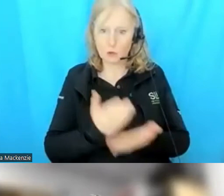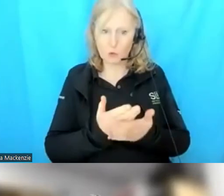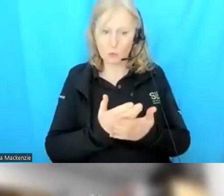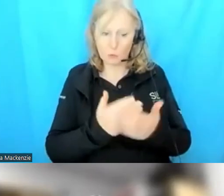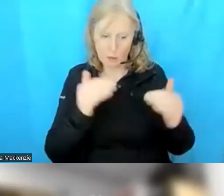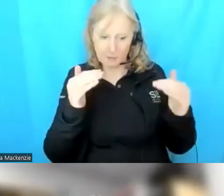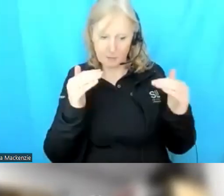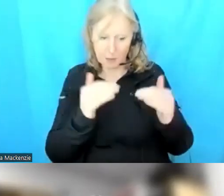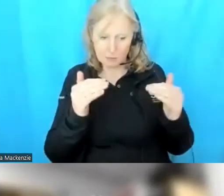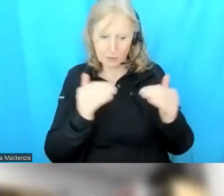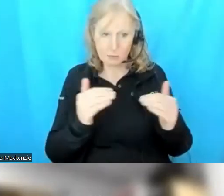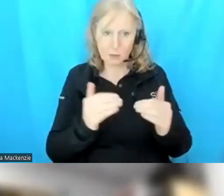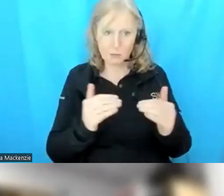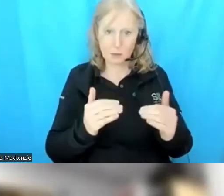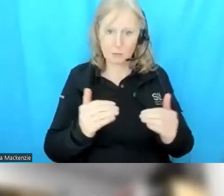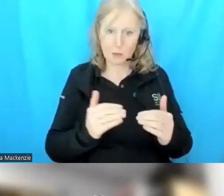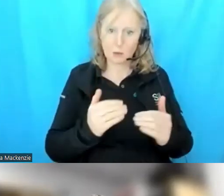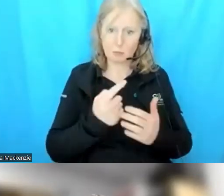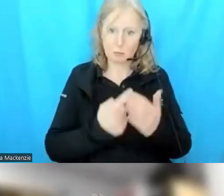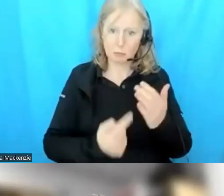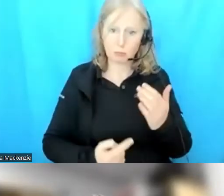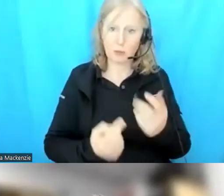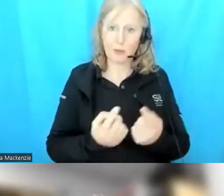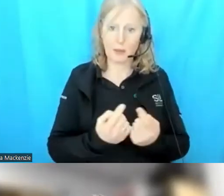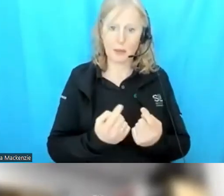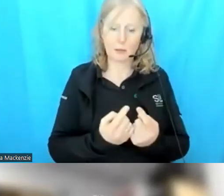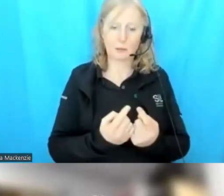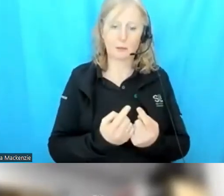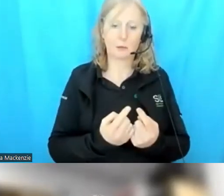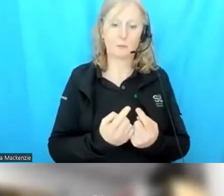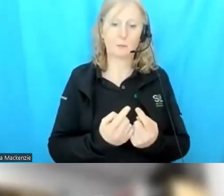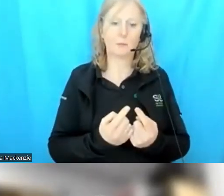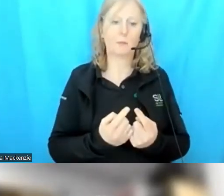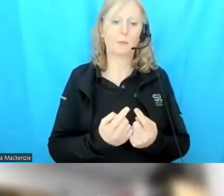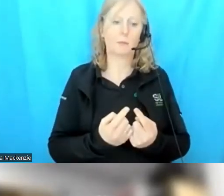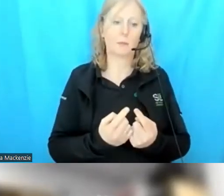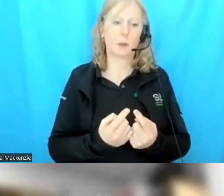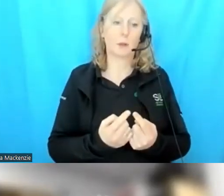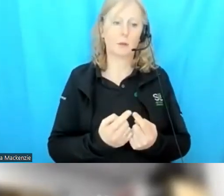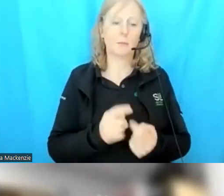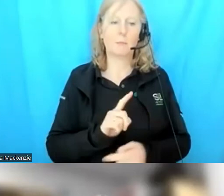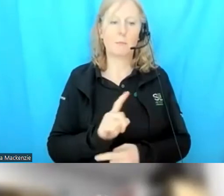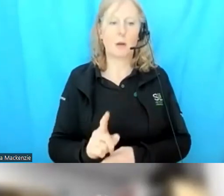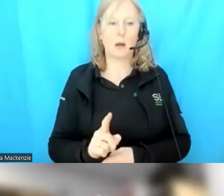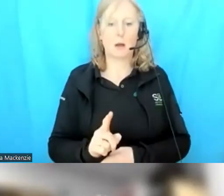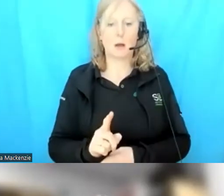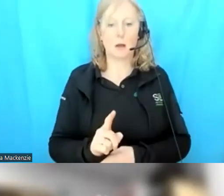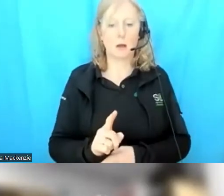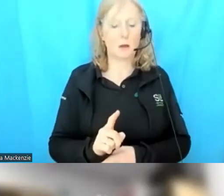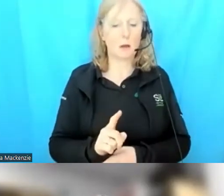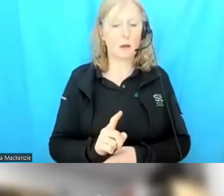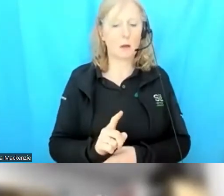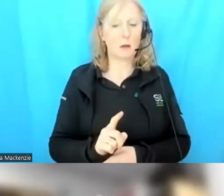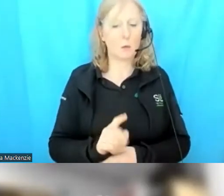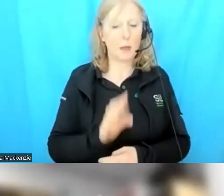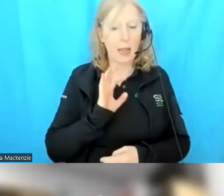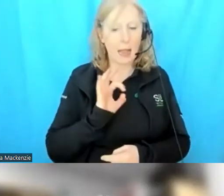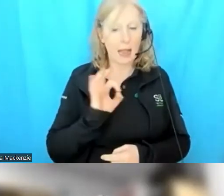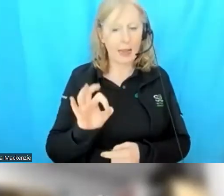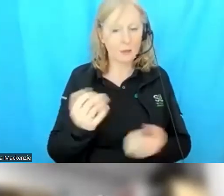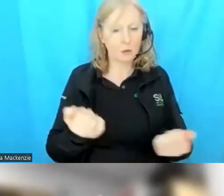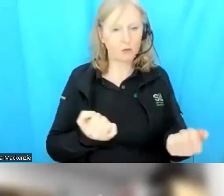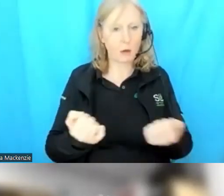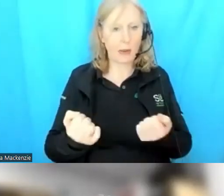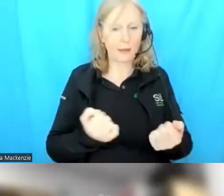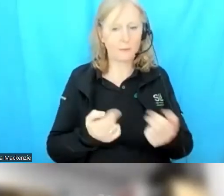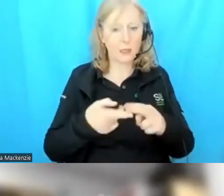everything all at the one time. But what I would say is that we do ask drivers, where possible,